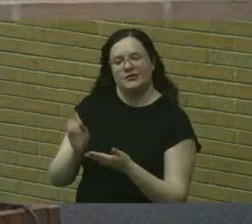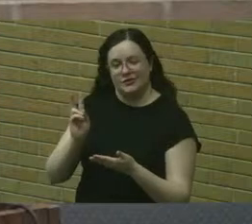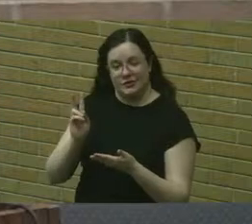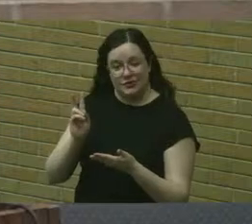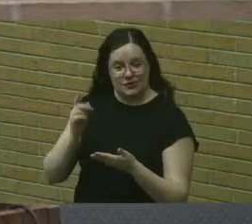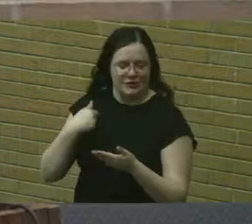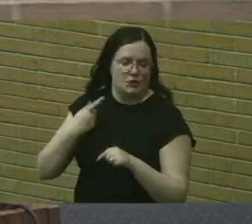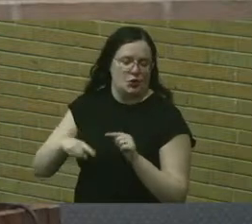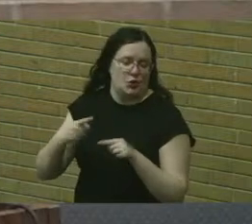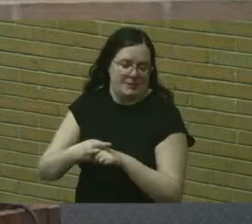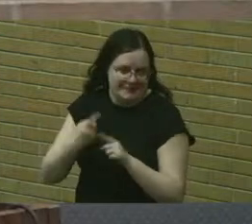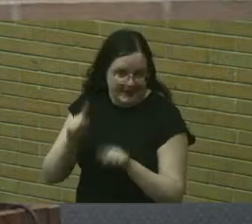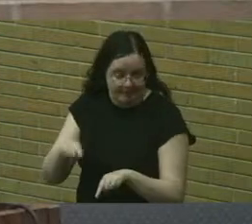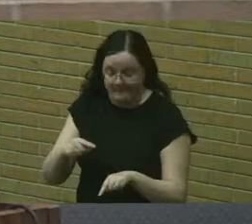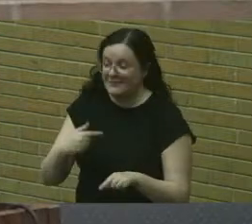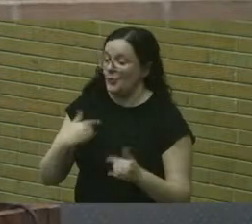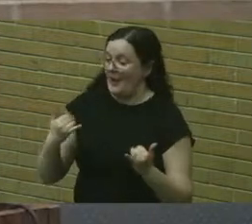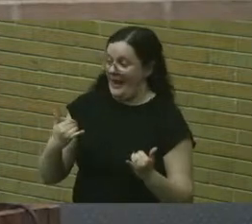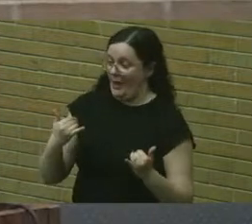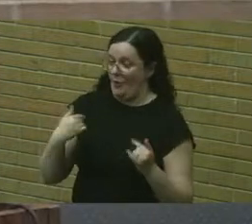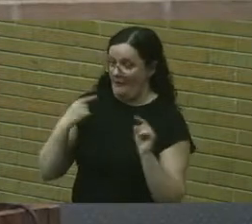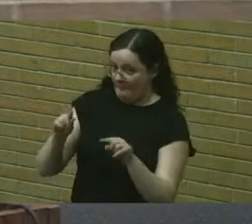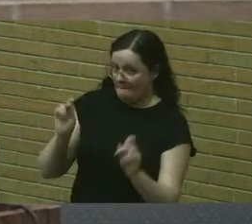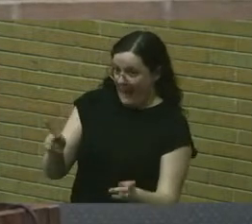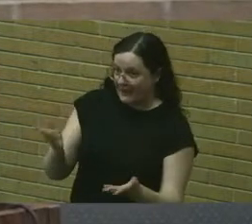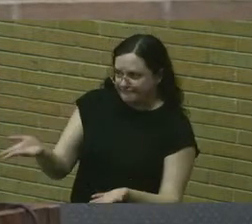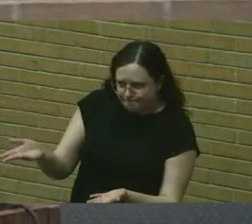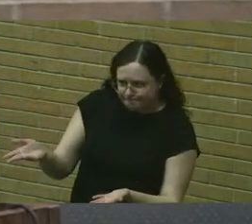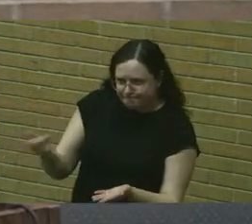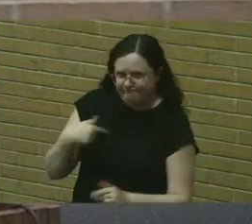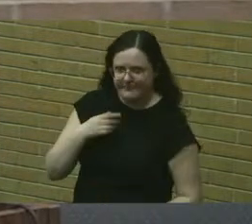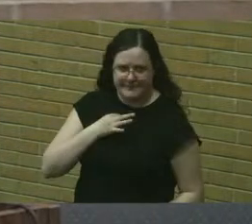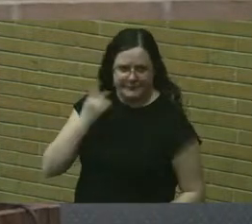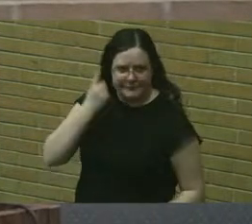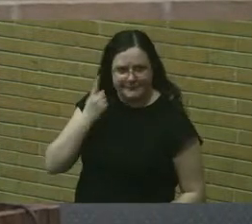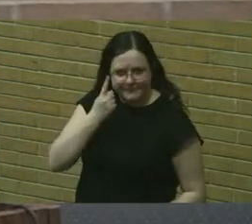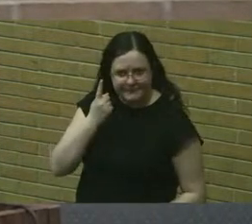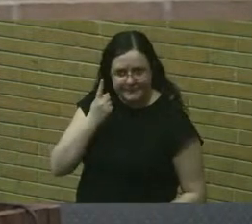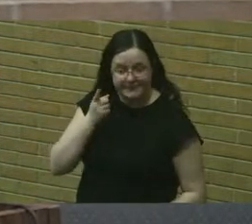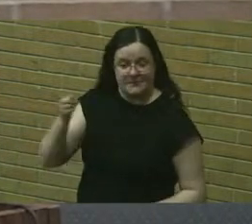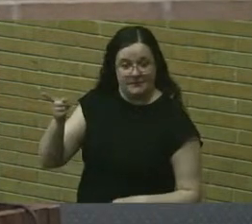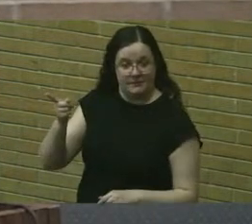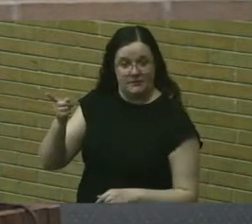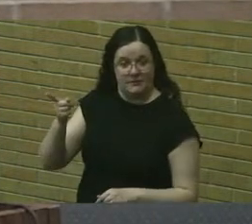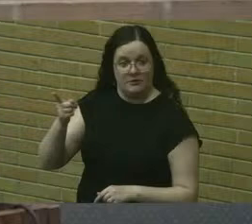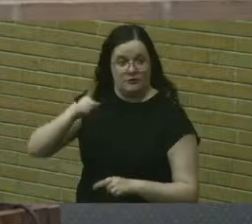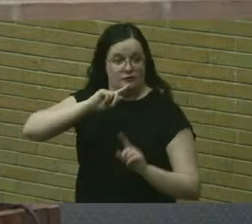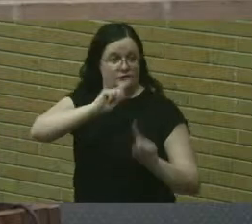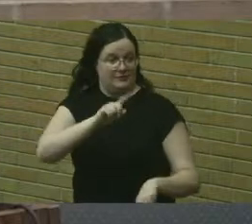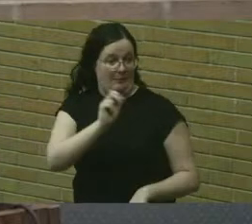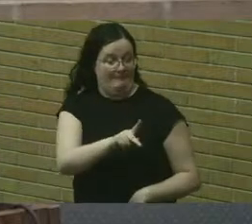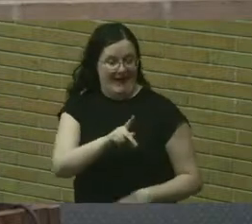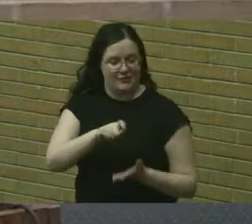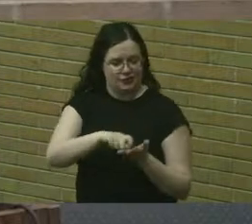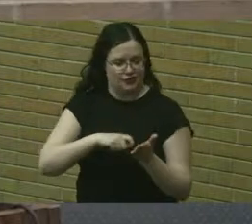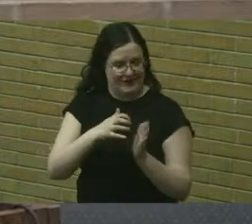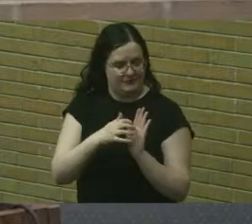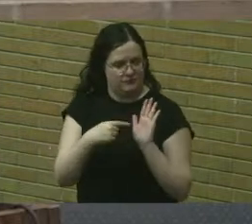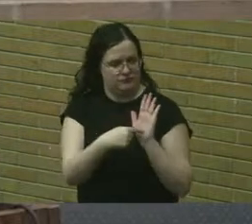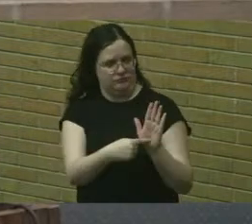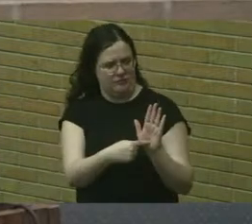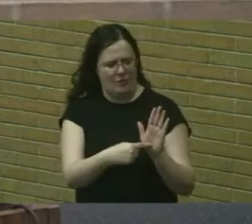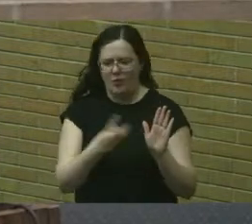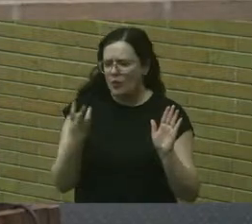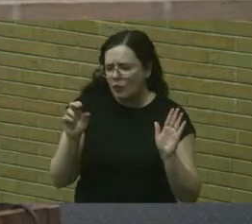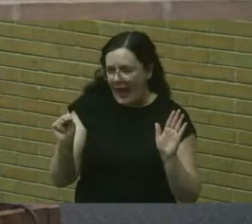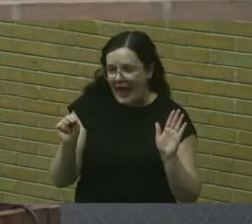tonight. I'm just wondering, when can we expect to receive a written response, regardless of outcome,